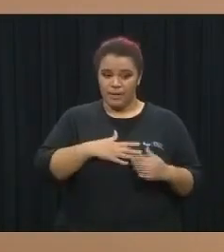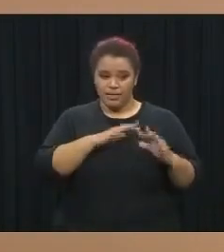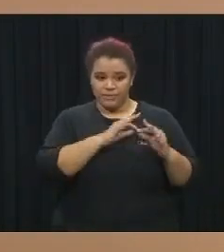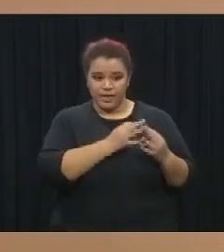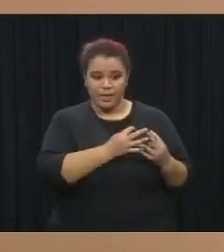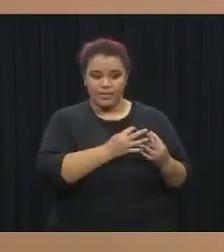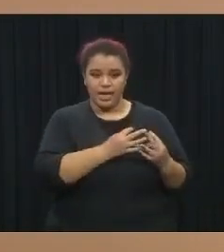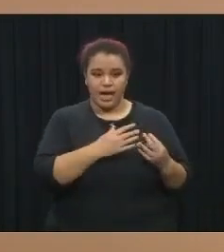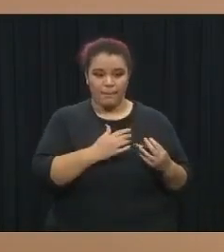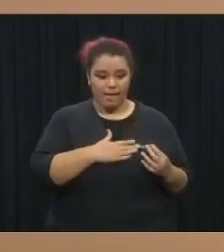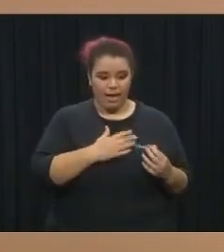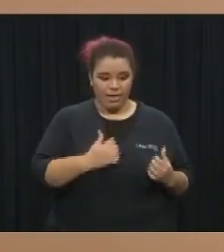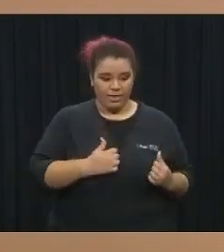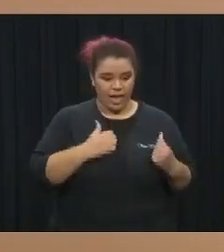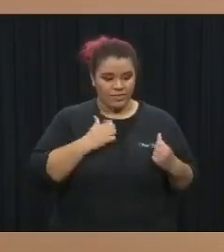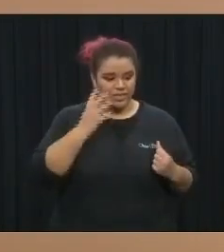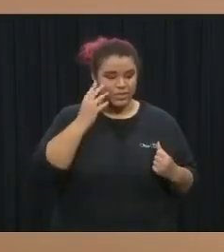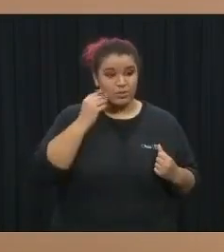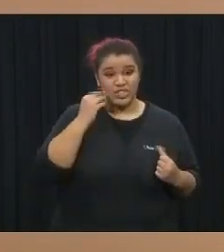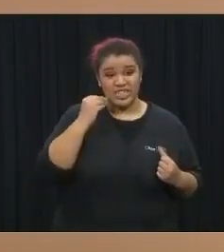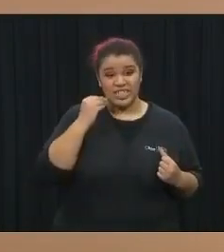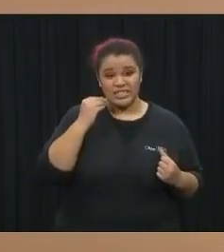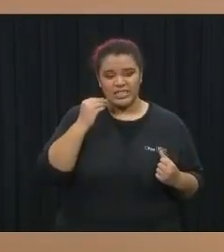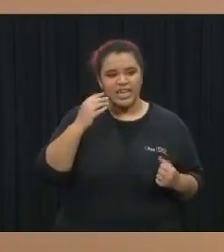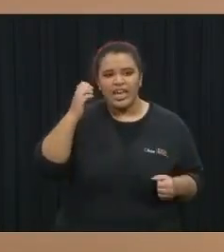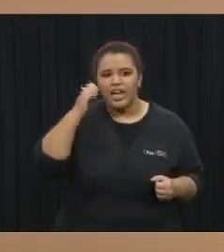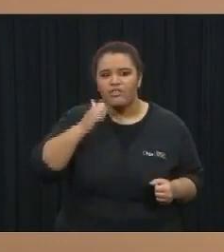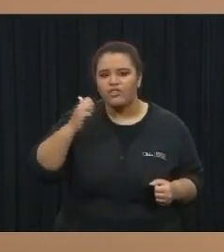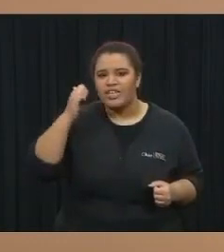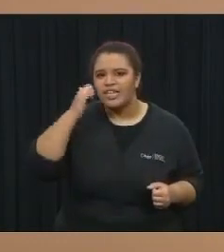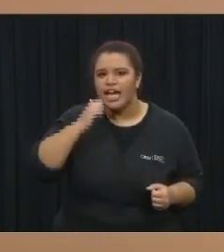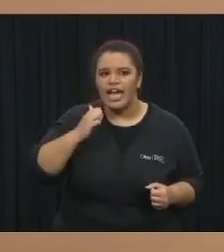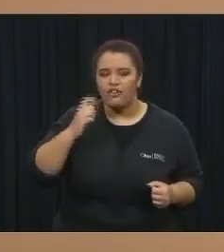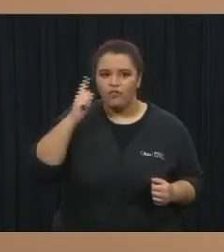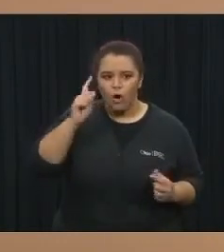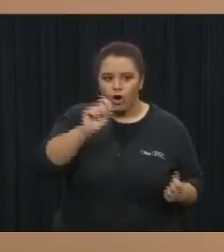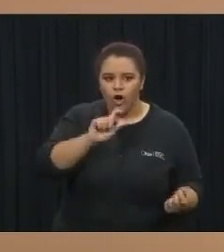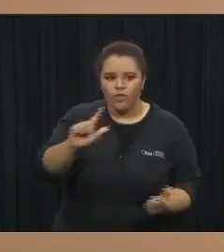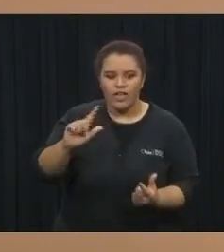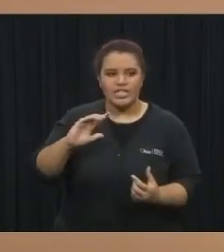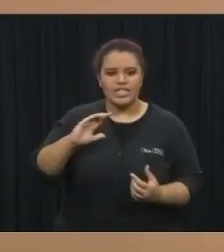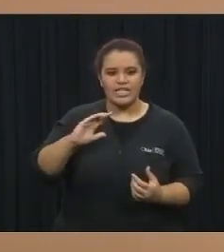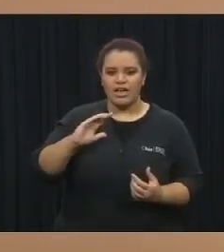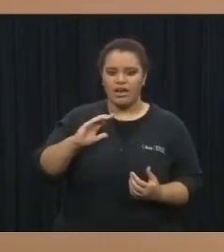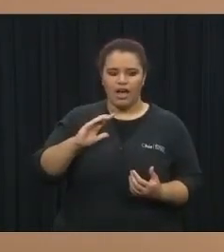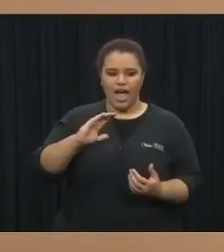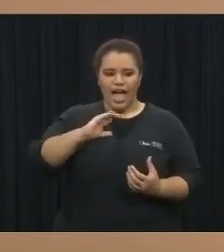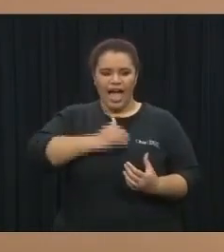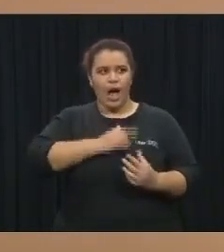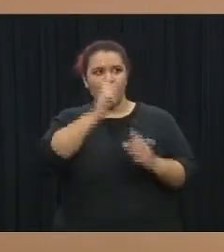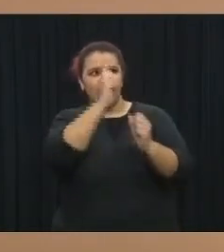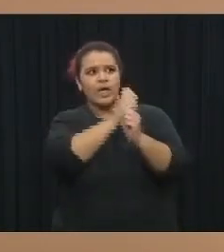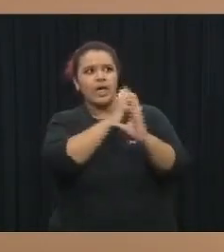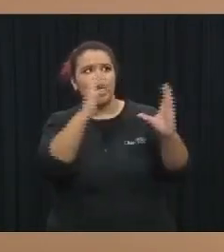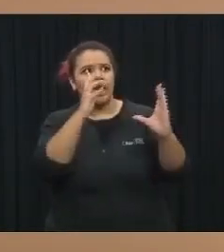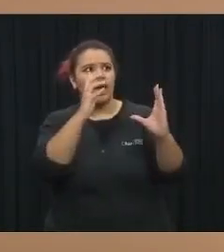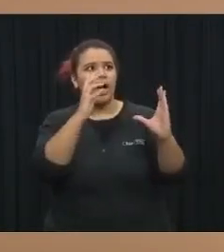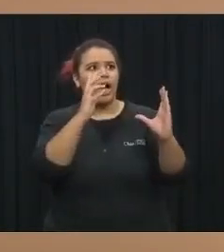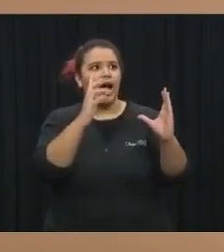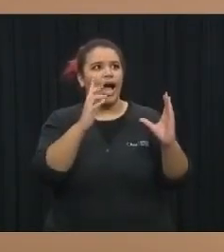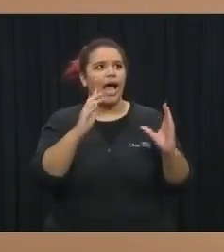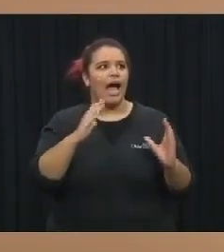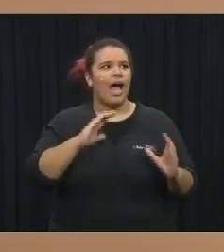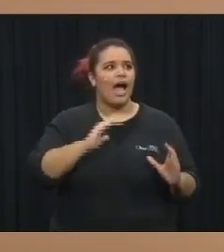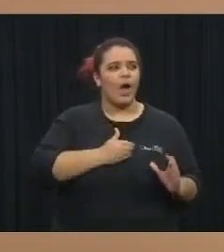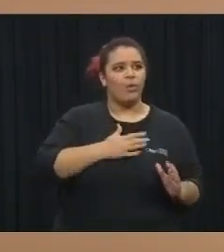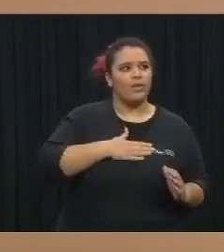each of us, those equations are going to change day to day. They might change in a week from now. So I just want you to know,